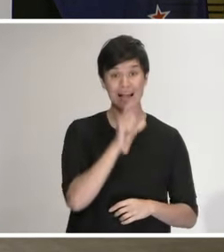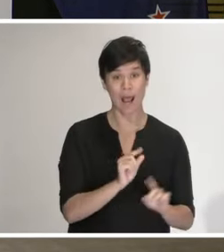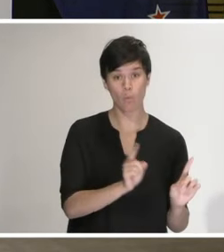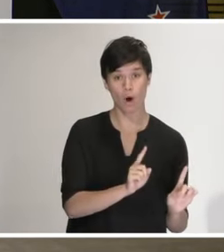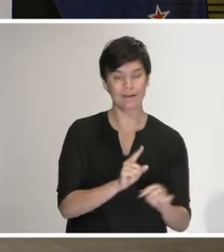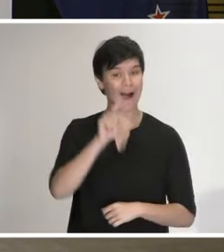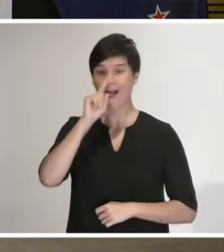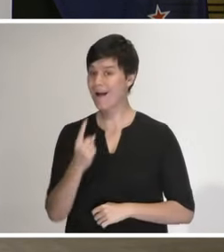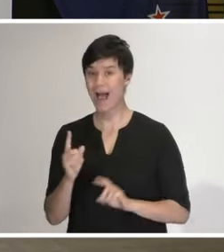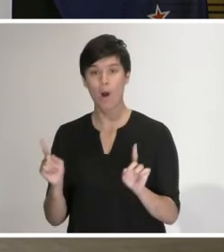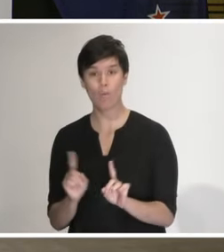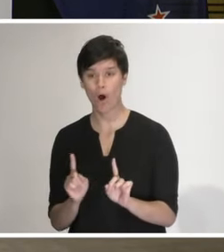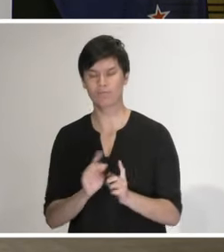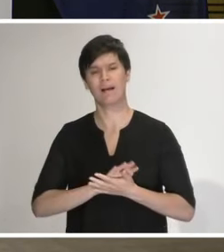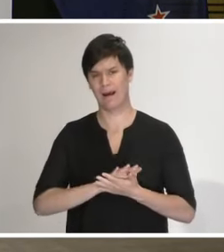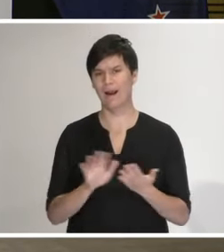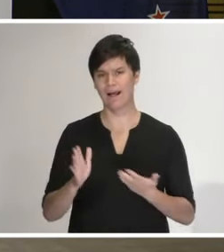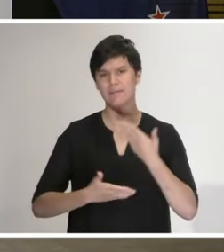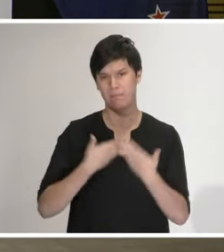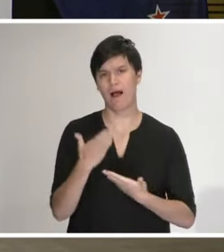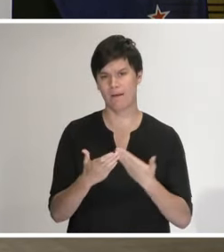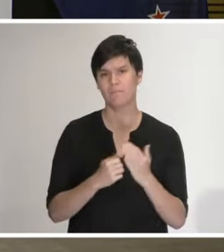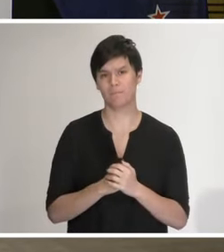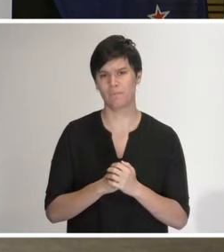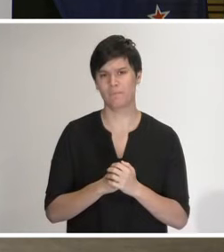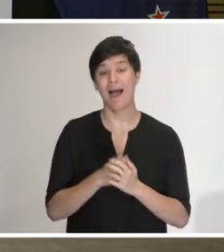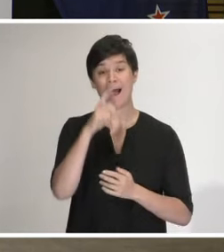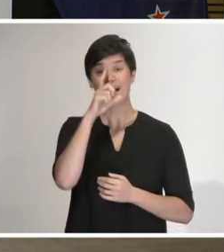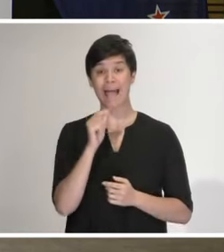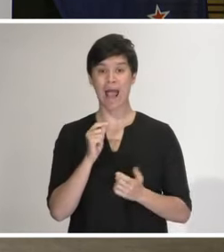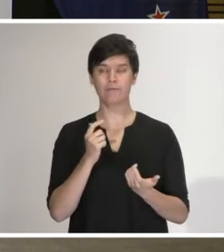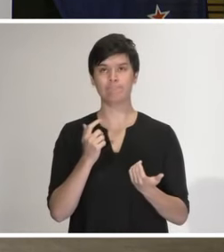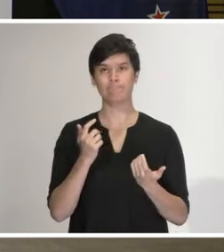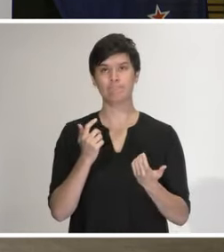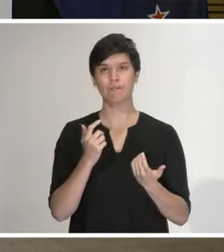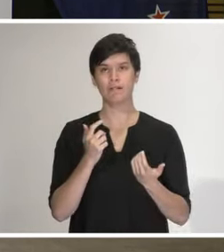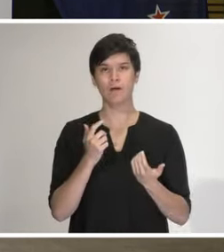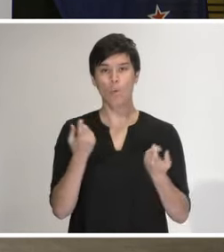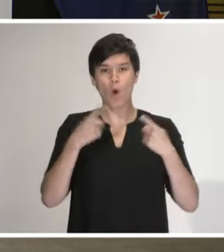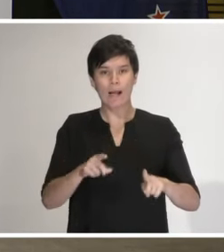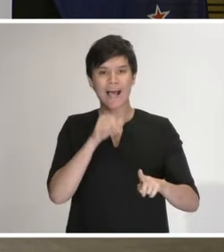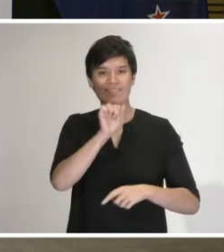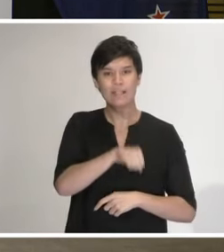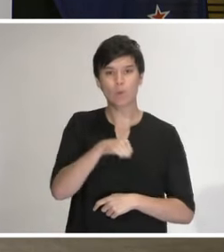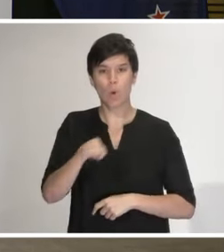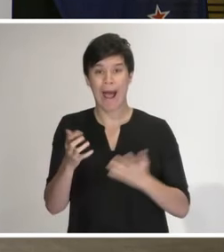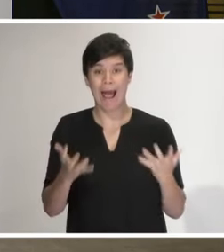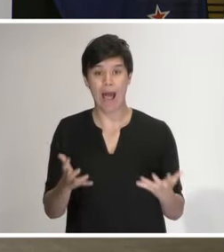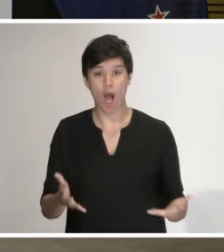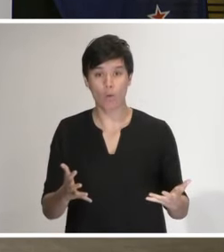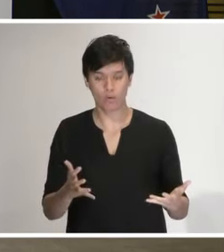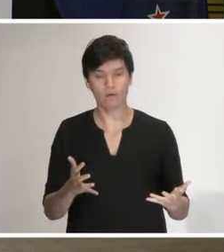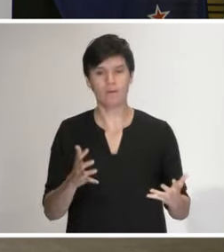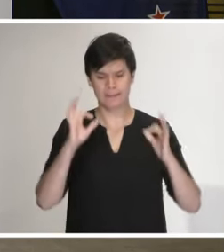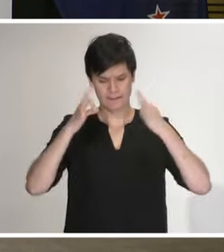key test for this is when people go to do something, whether it's to go out to the shop or for some physical activity, is to think about